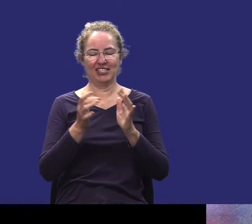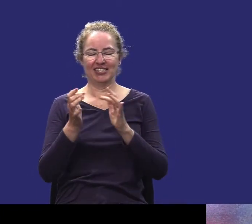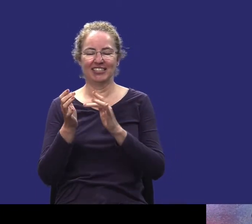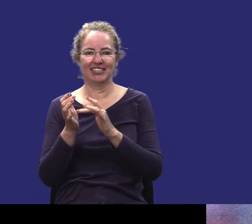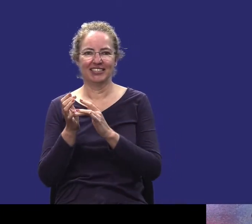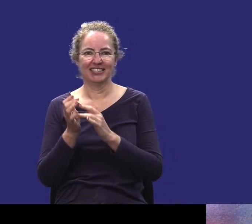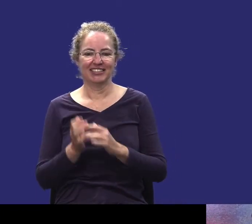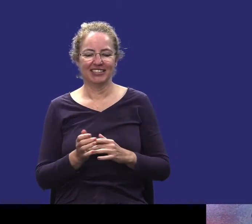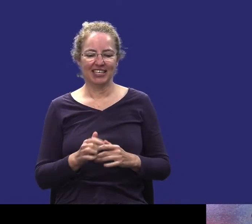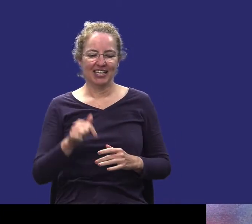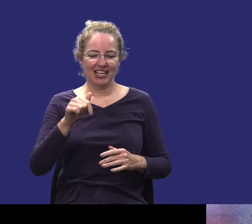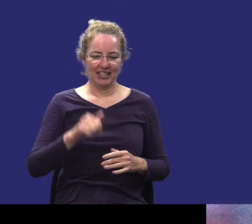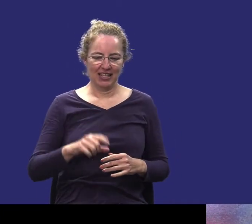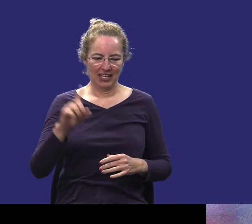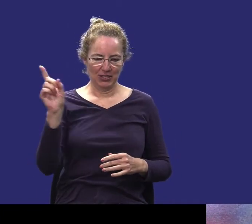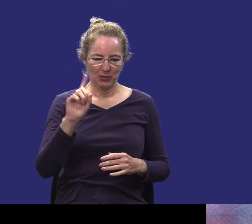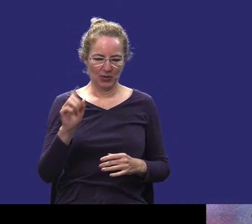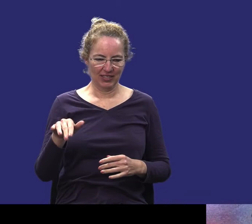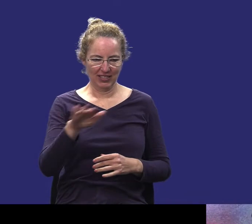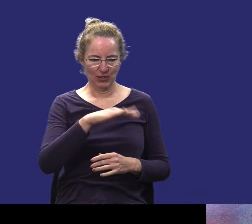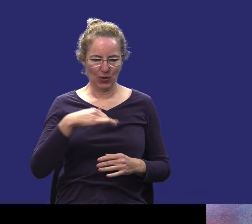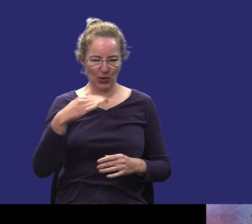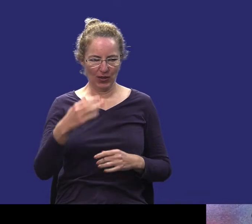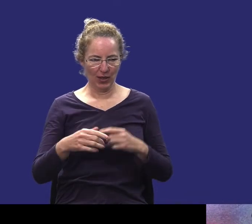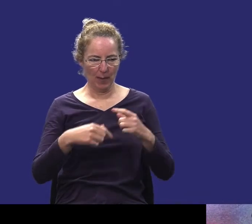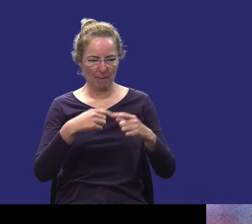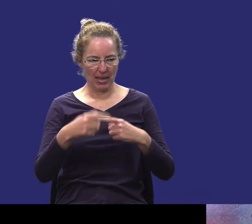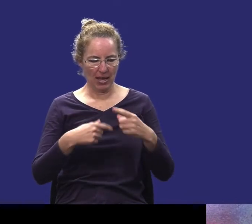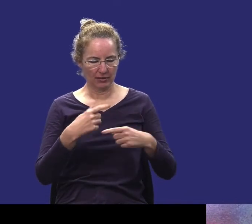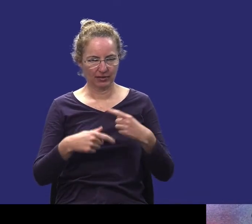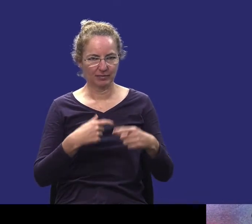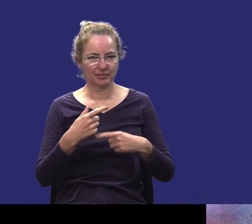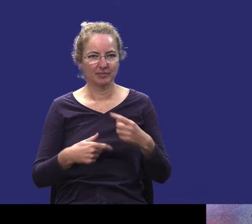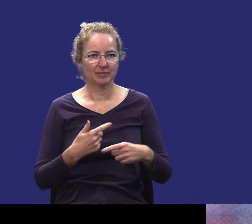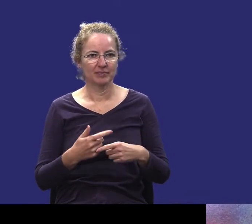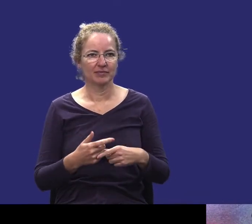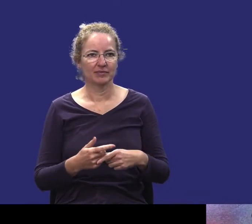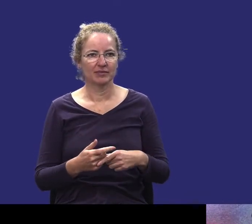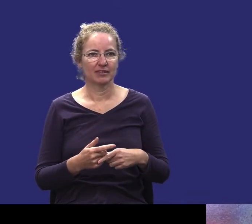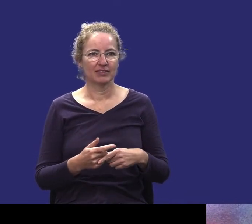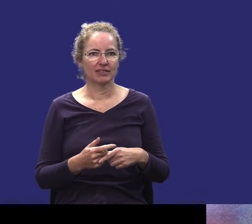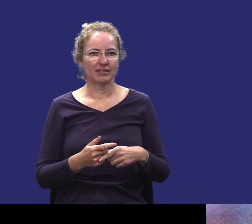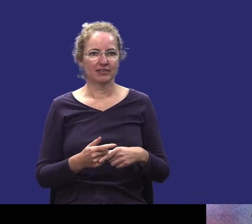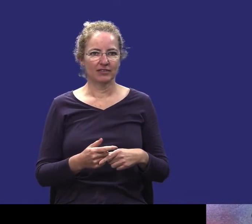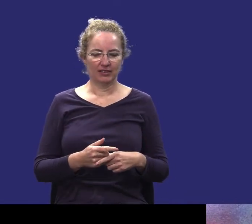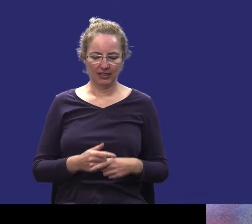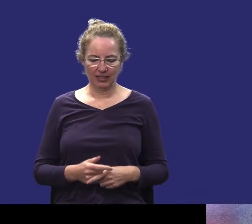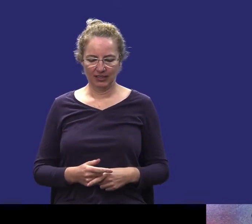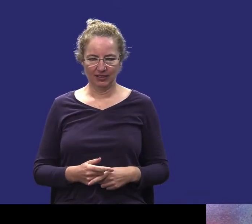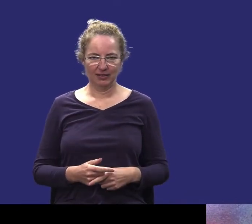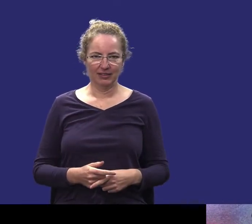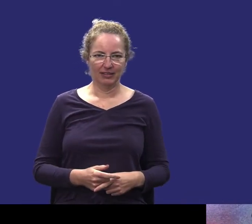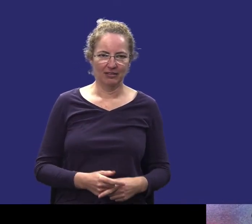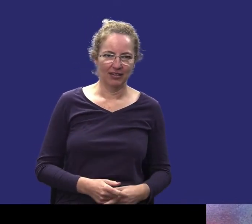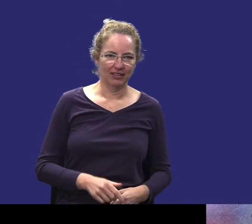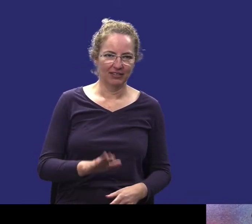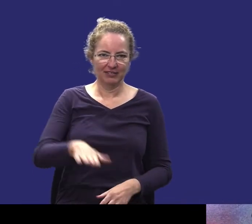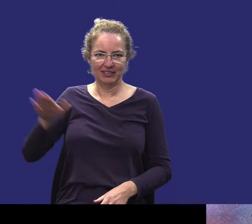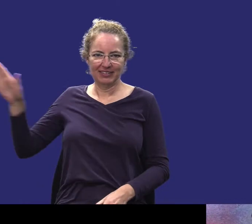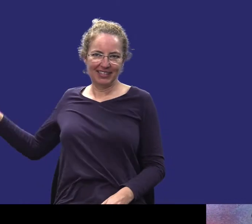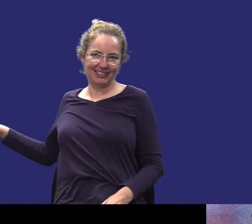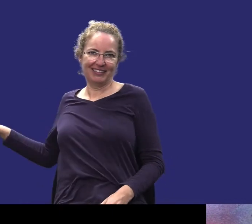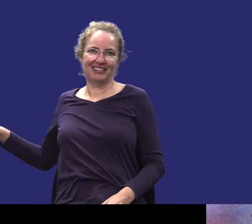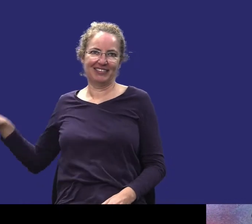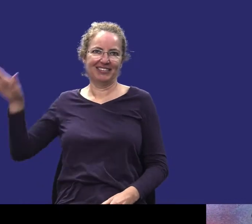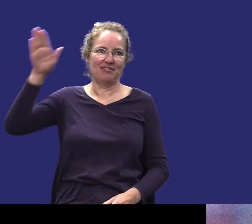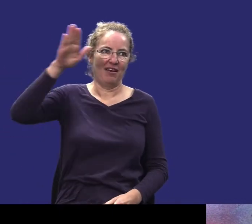to Jesus, and that's what it's all about. You put your right foot in, you put your right